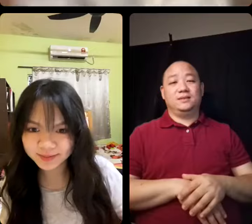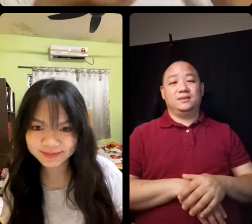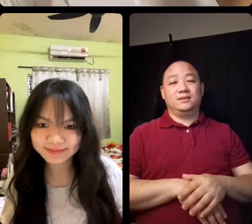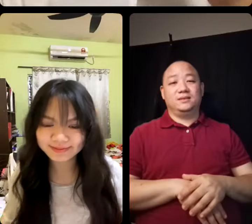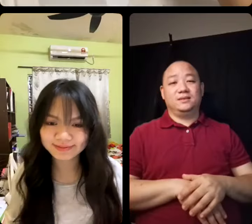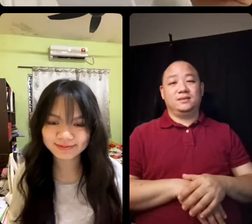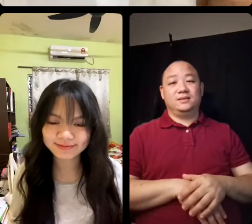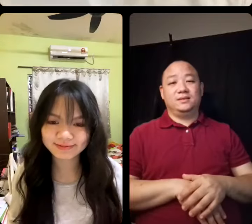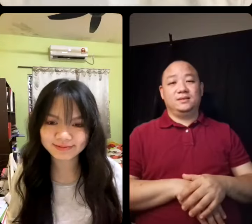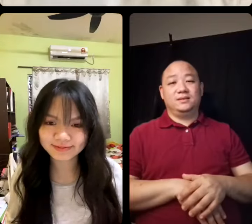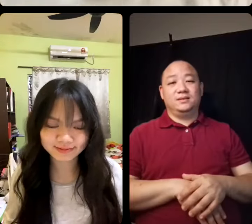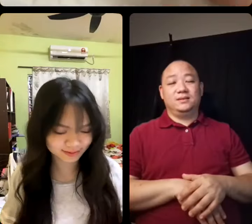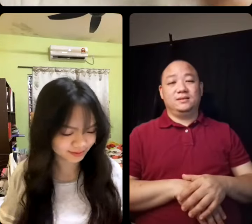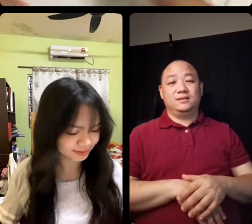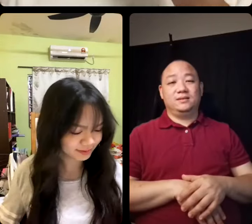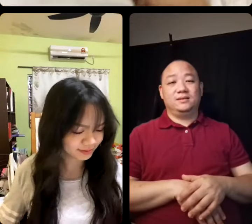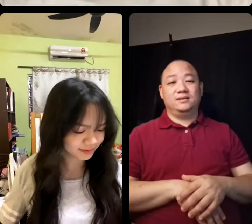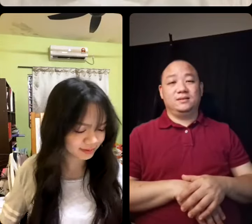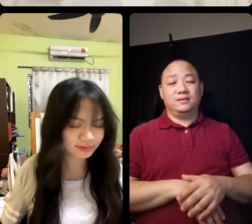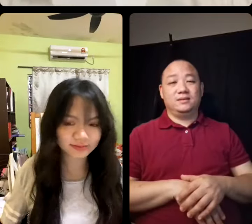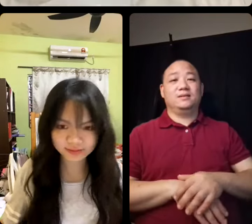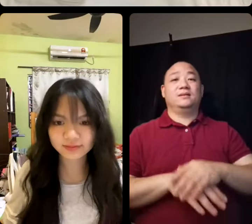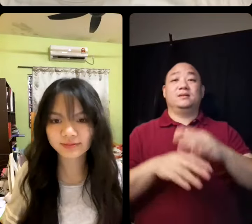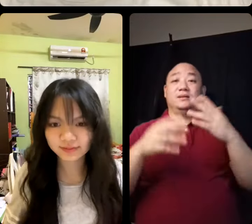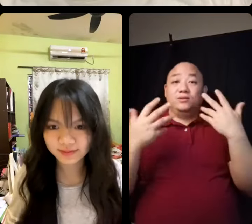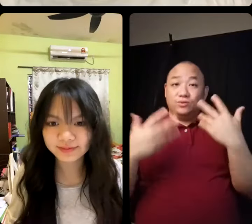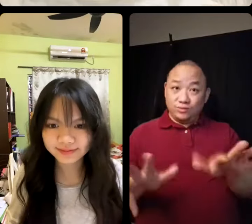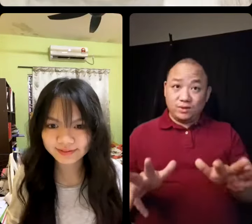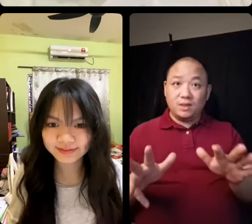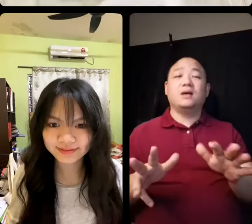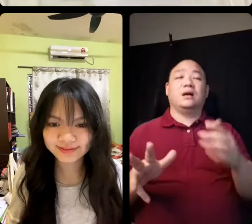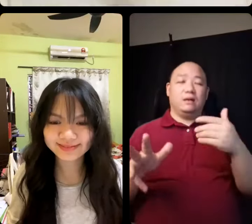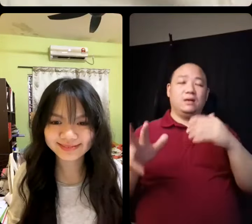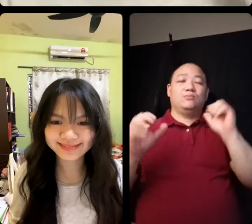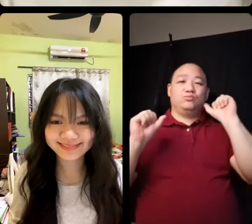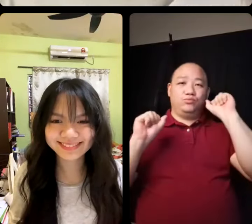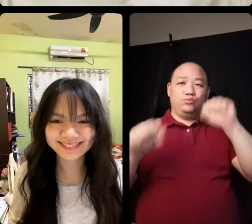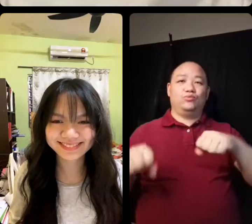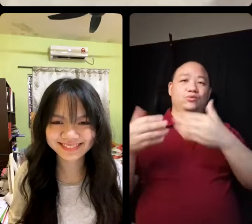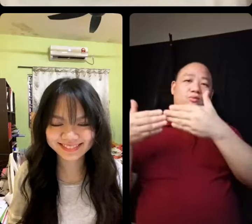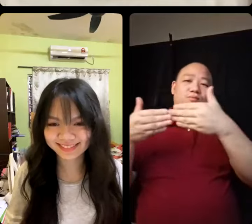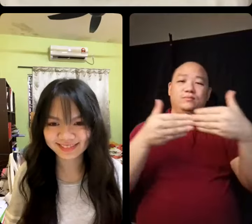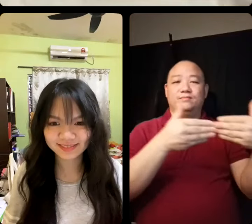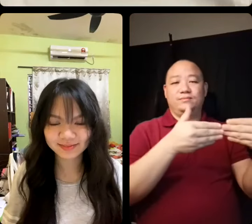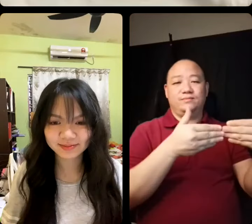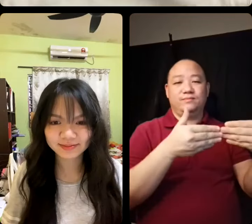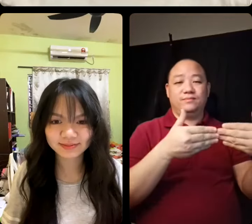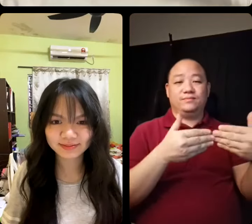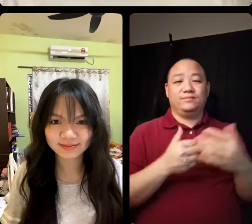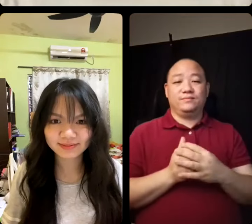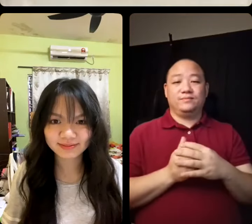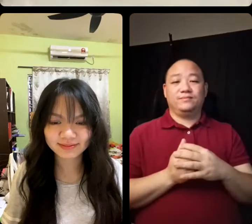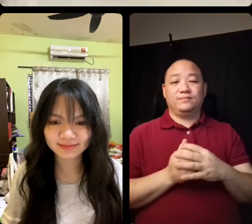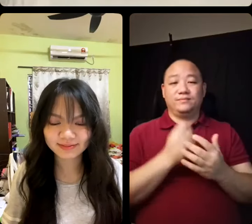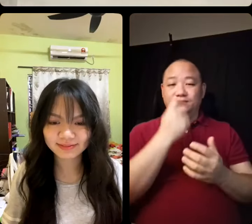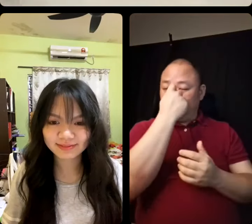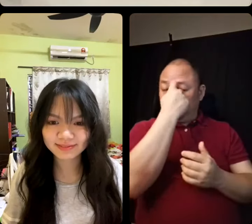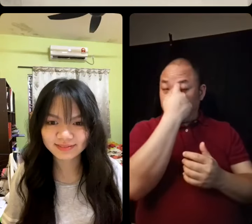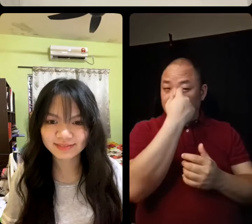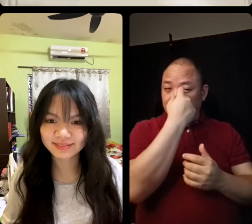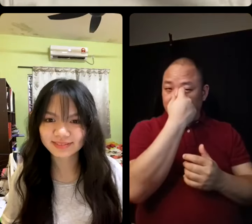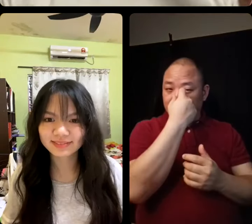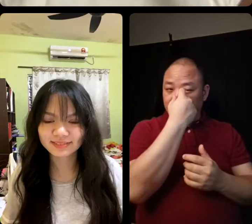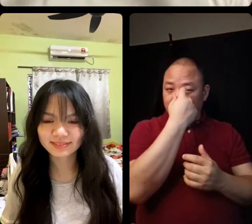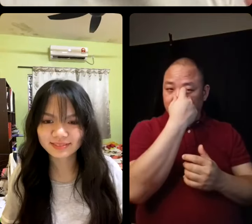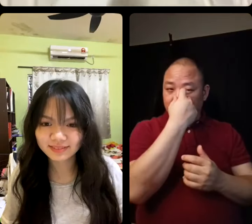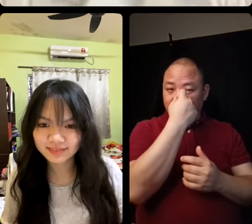can go and proceed to the next part already in this activity, alright? So yes, okay, I see a lot of you are joining in right now.